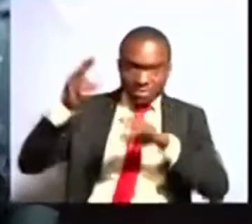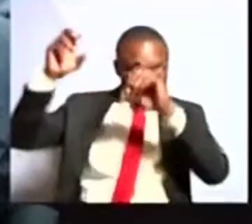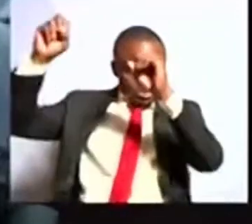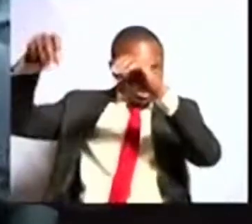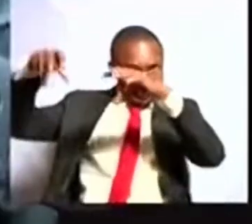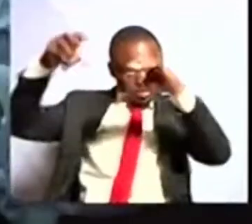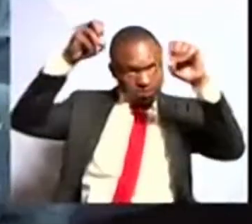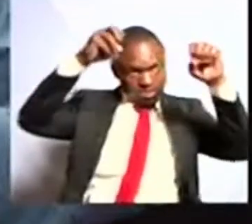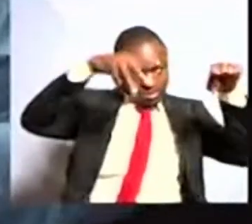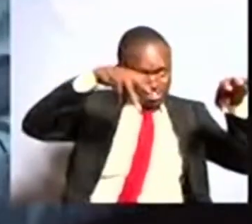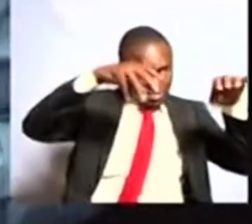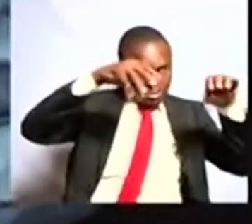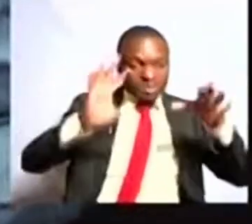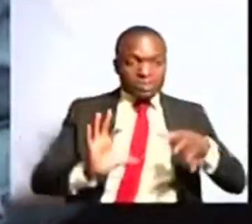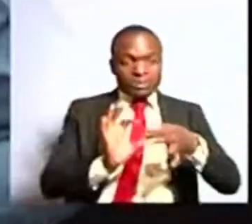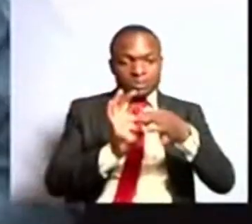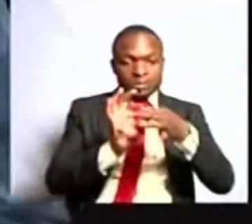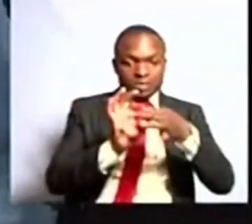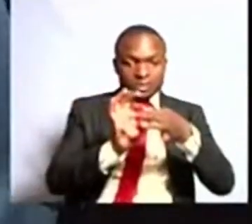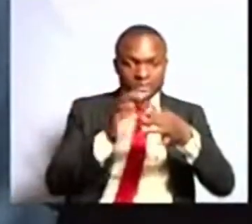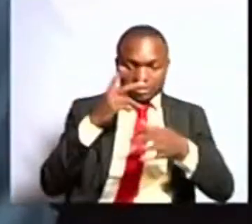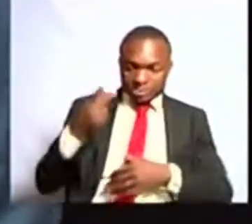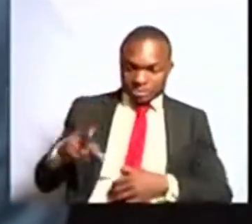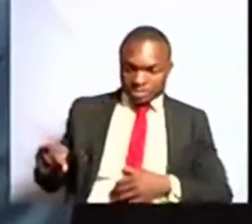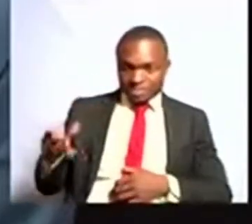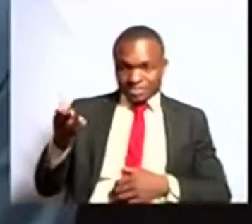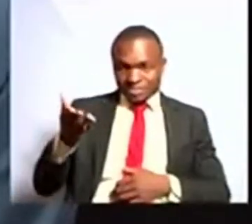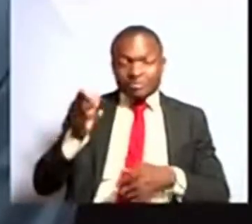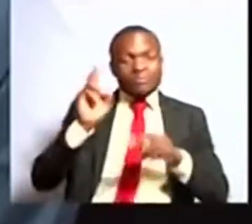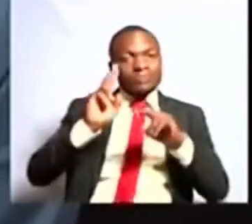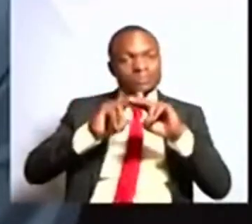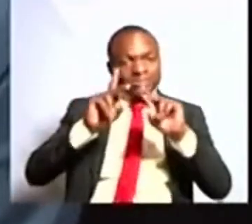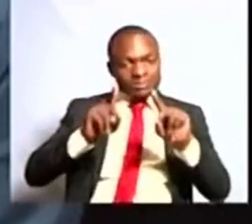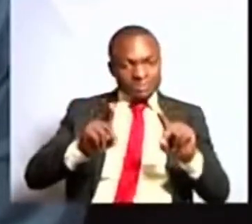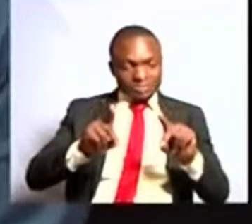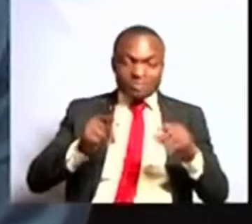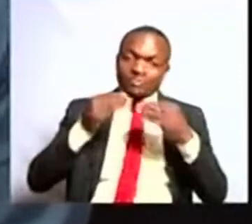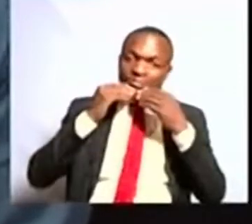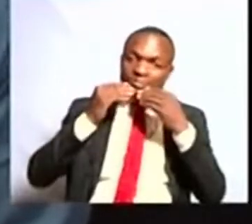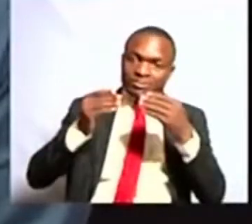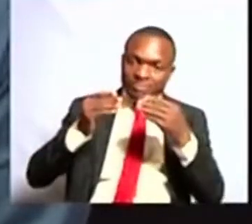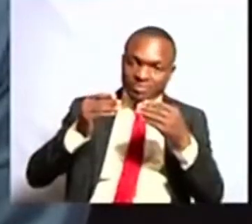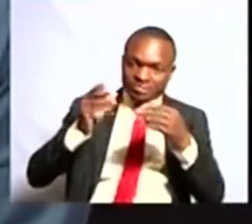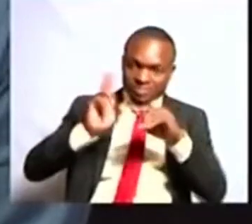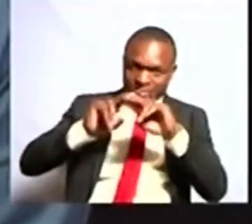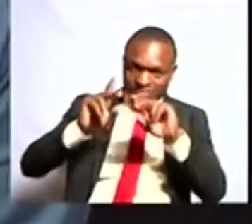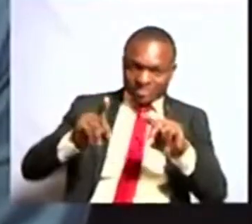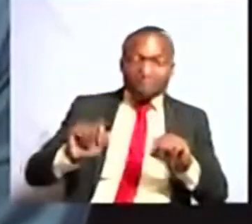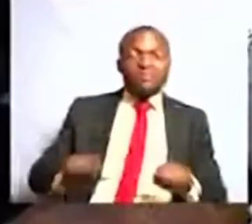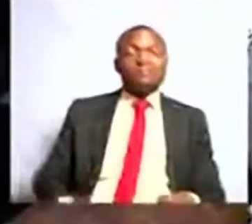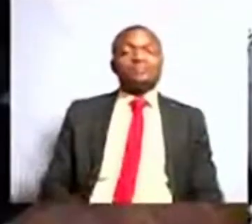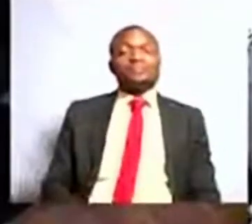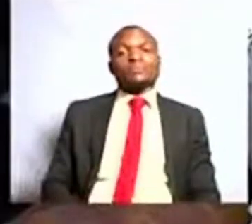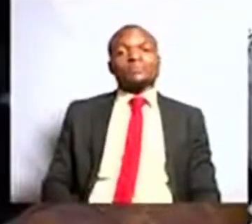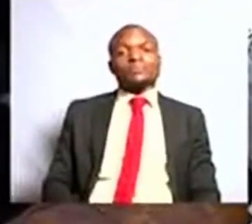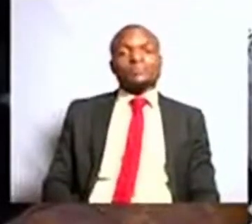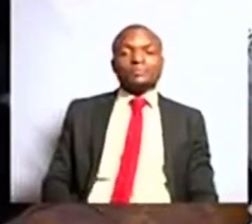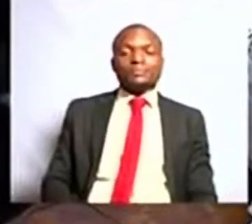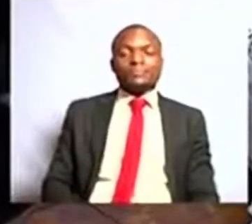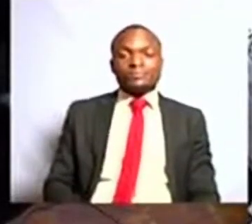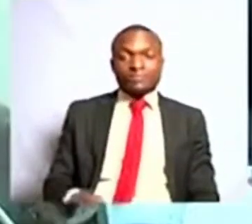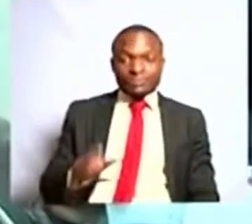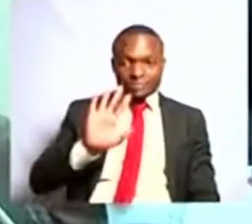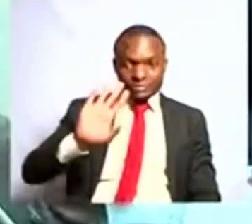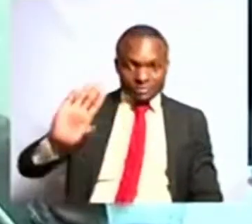electricity connected to the premises? Yes, take up the questions. Thank you very much, Chair. In